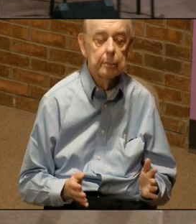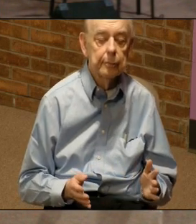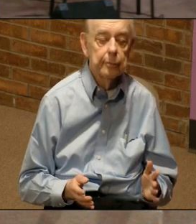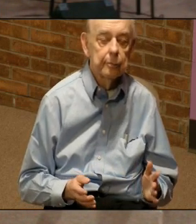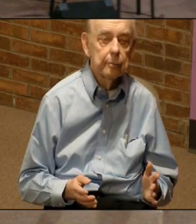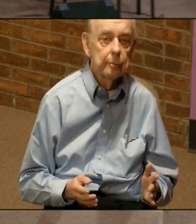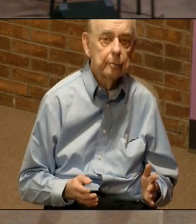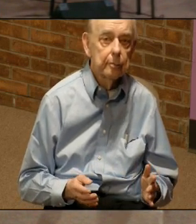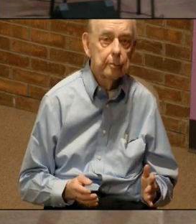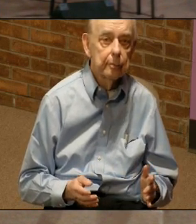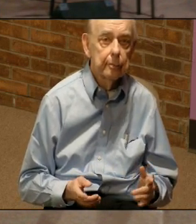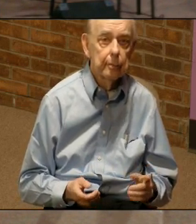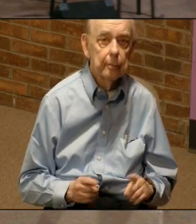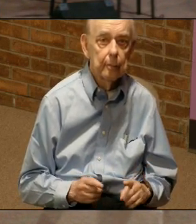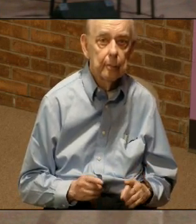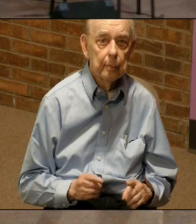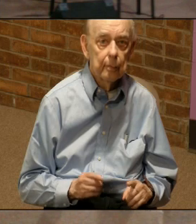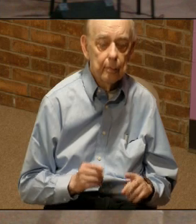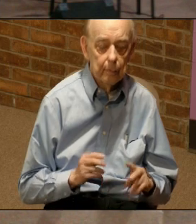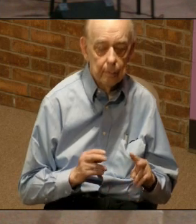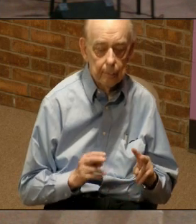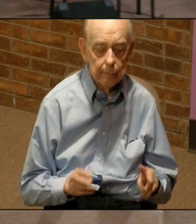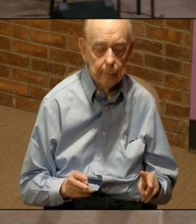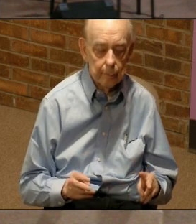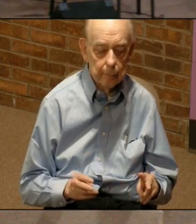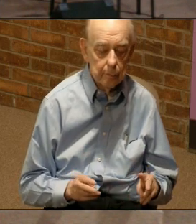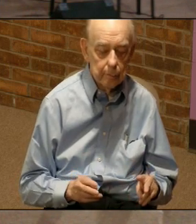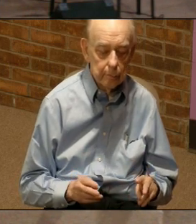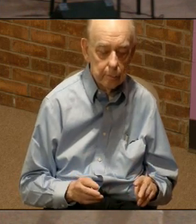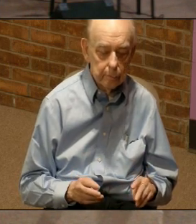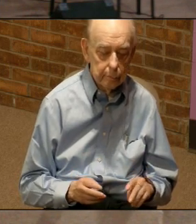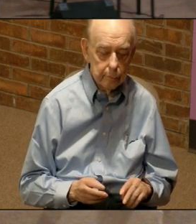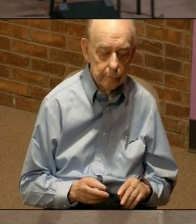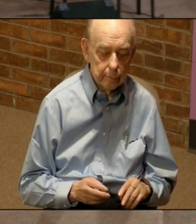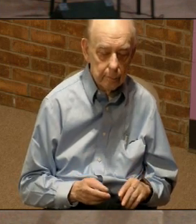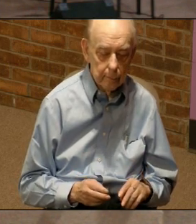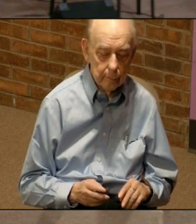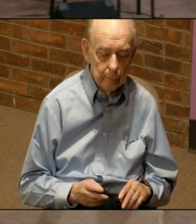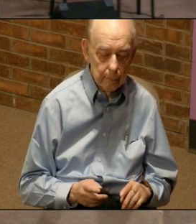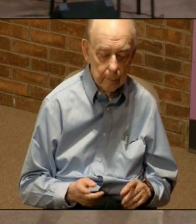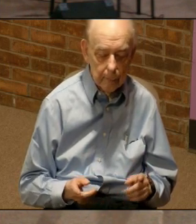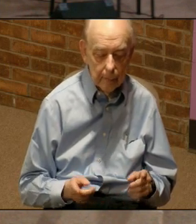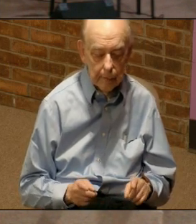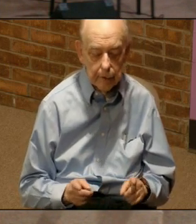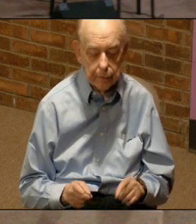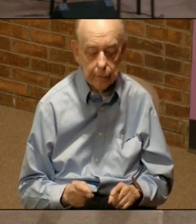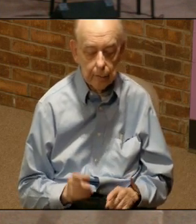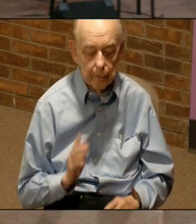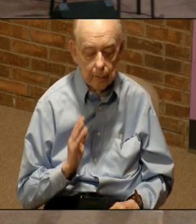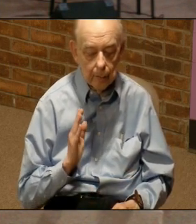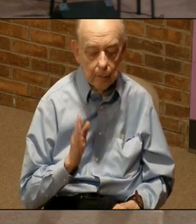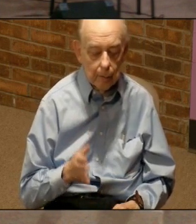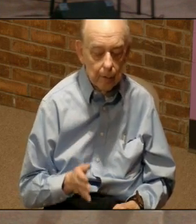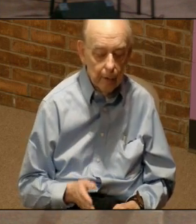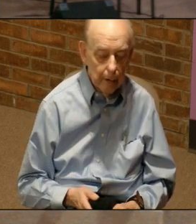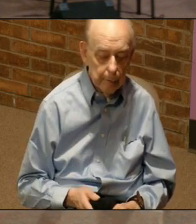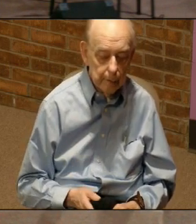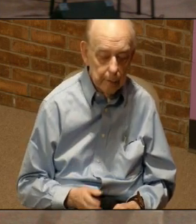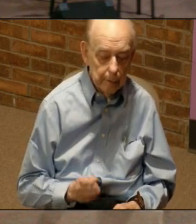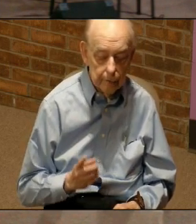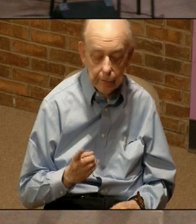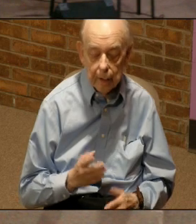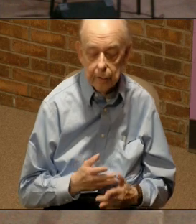when they were looking at this events to happen, you need to understand